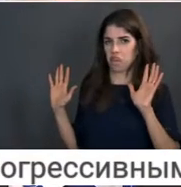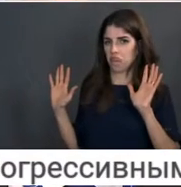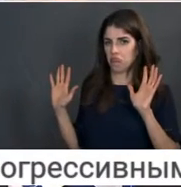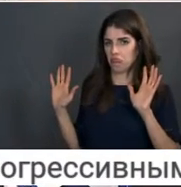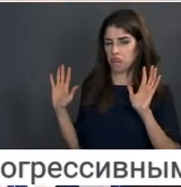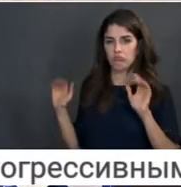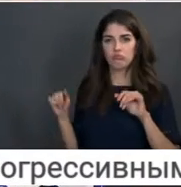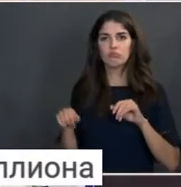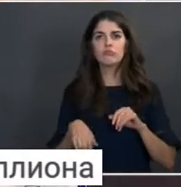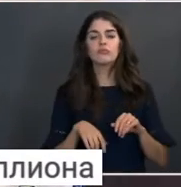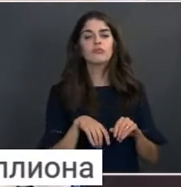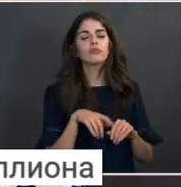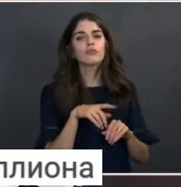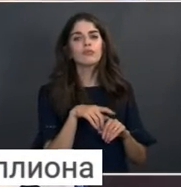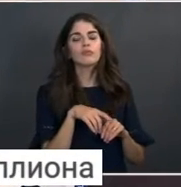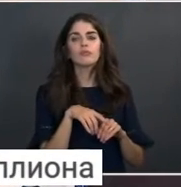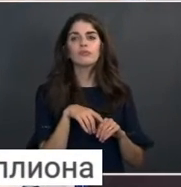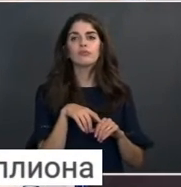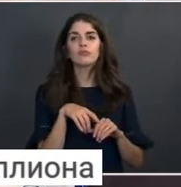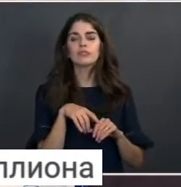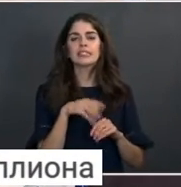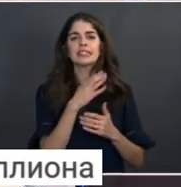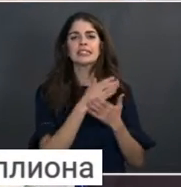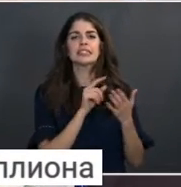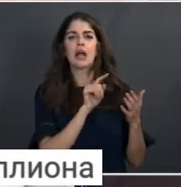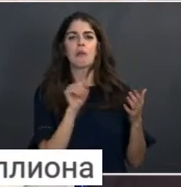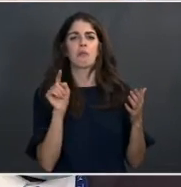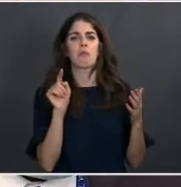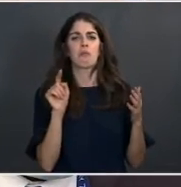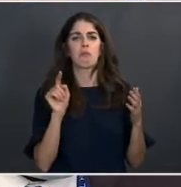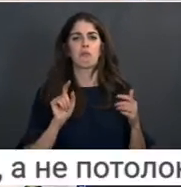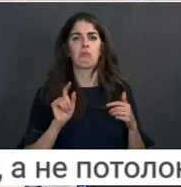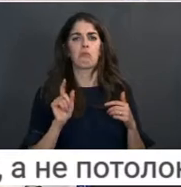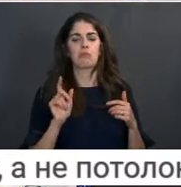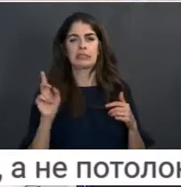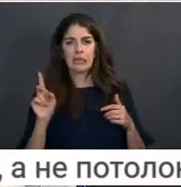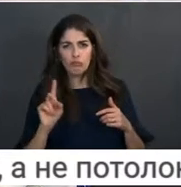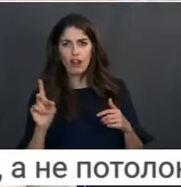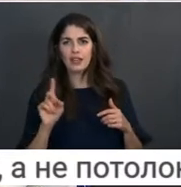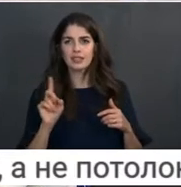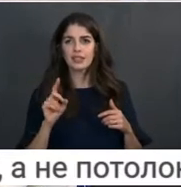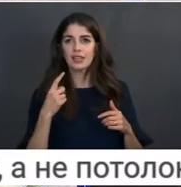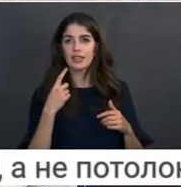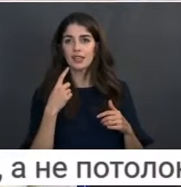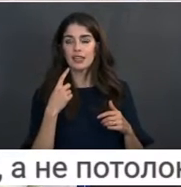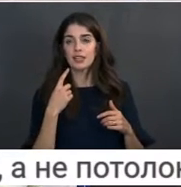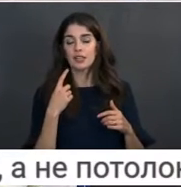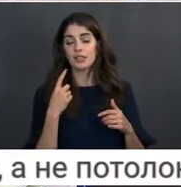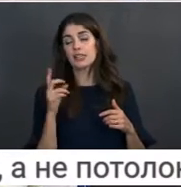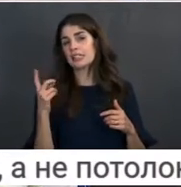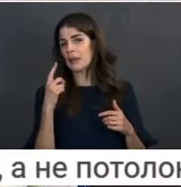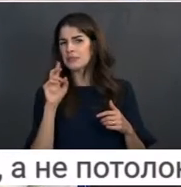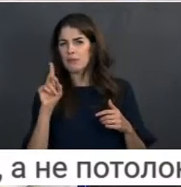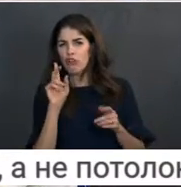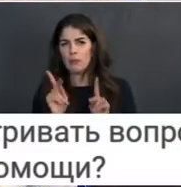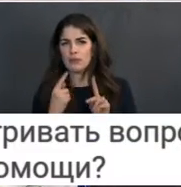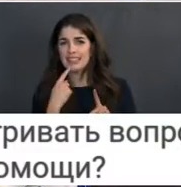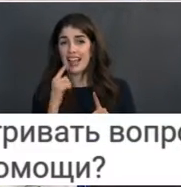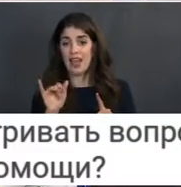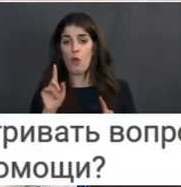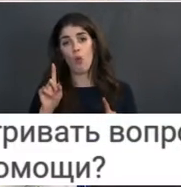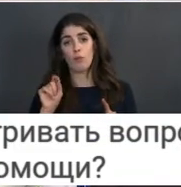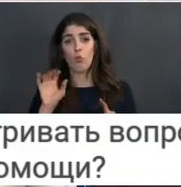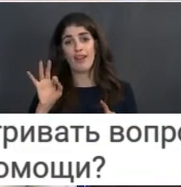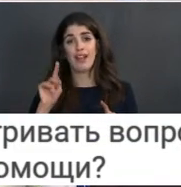his message to progressives who are arguing that the $1.9 trillion relief package should be the floor and not the ceiling?